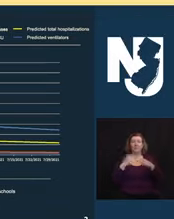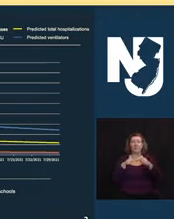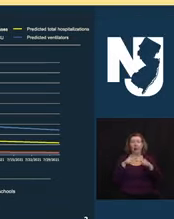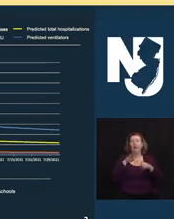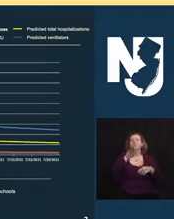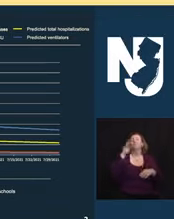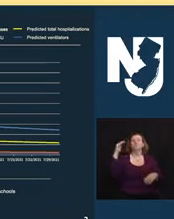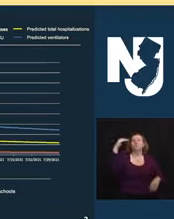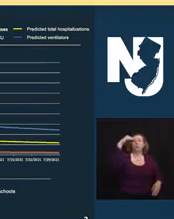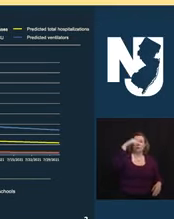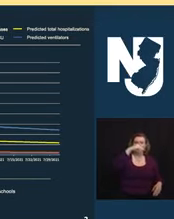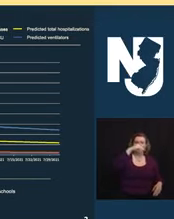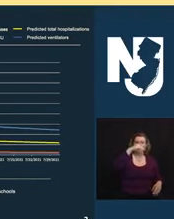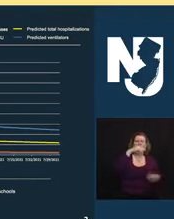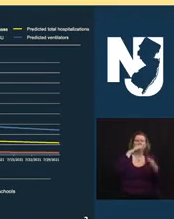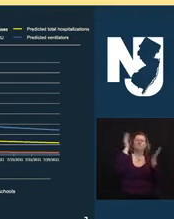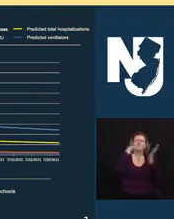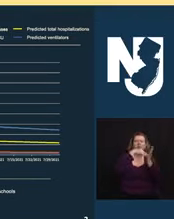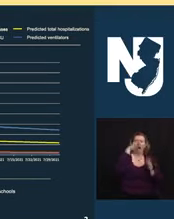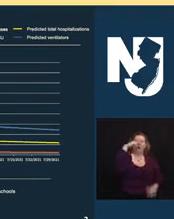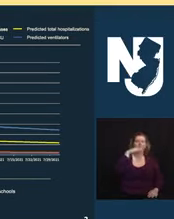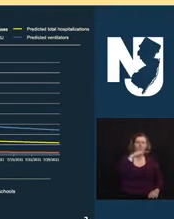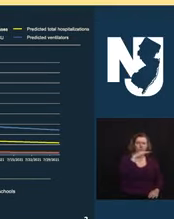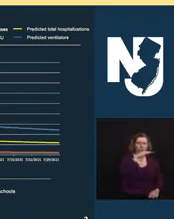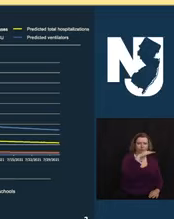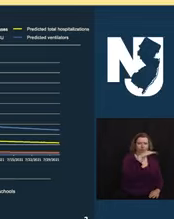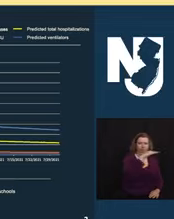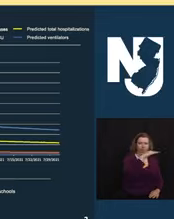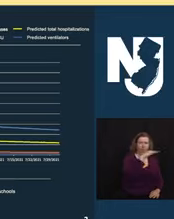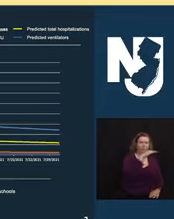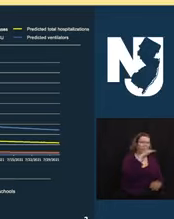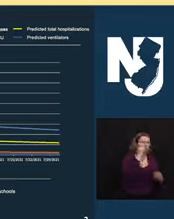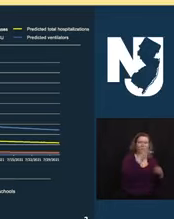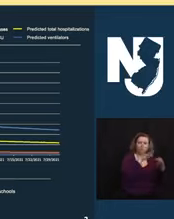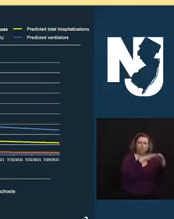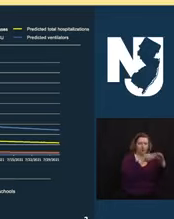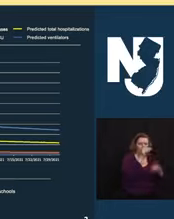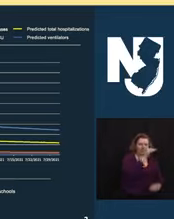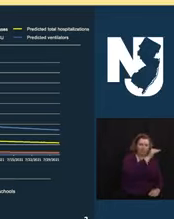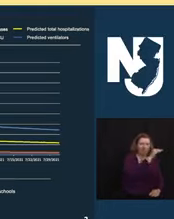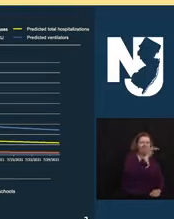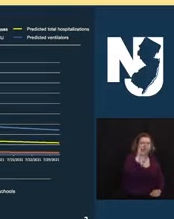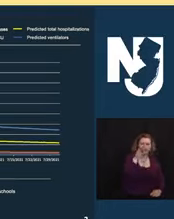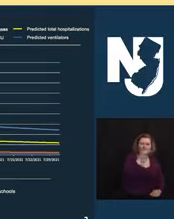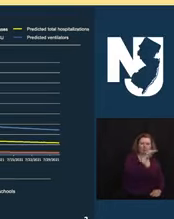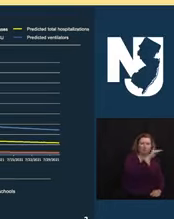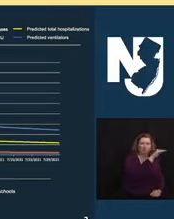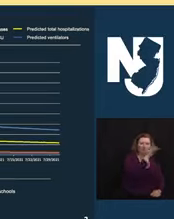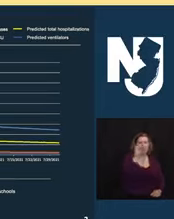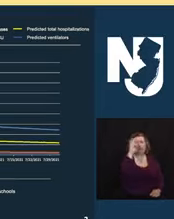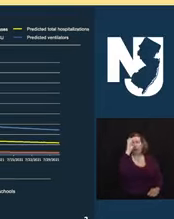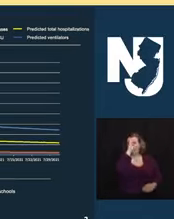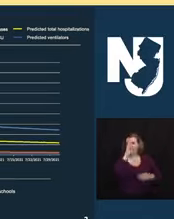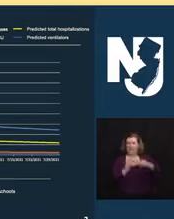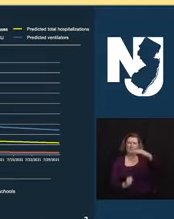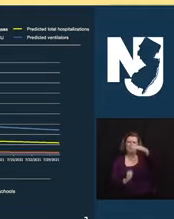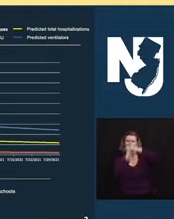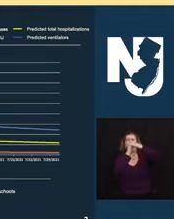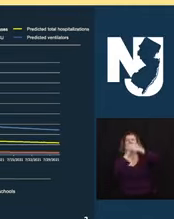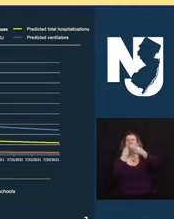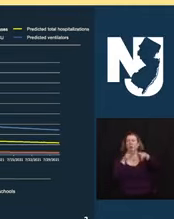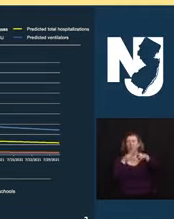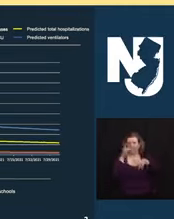April. We would also hit our high total hospitalizations on that same day, April 18th, at